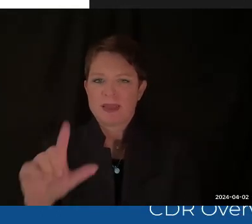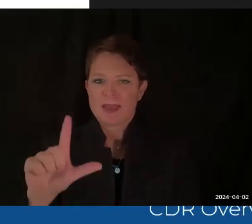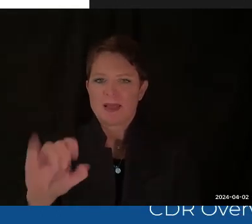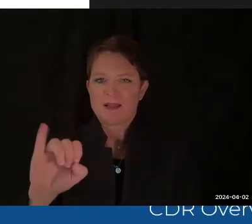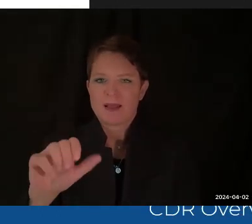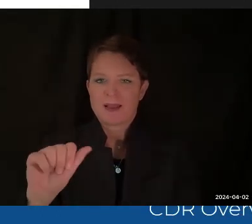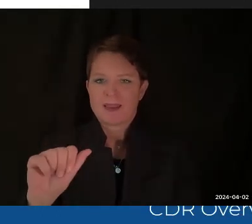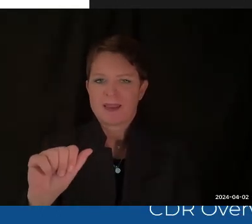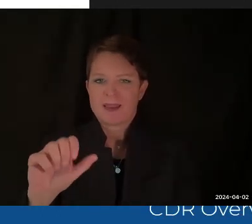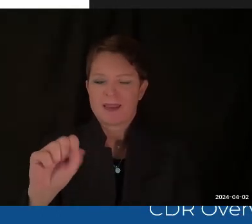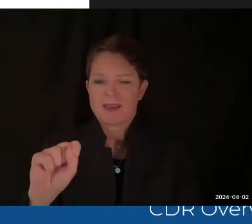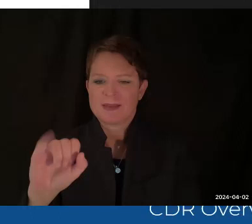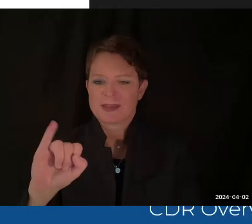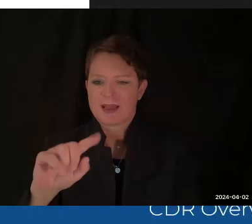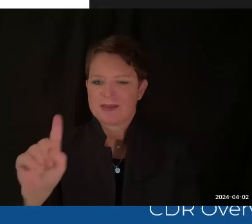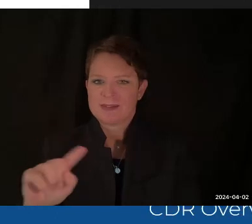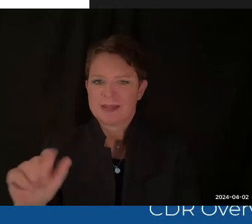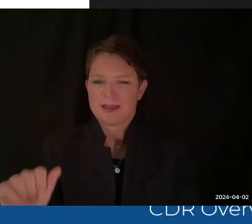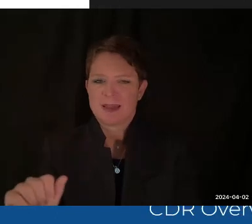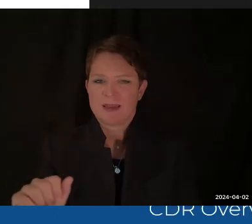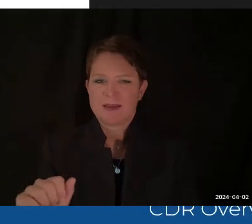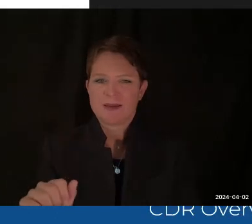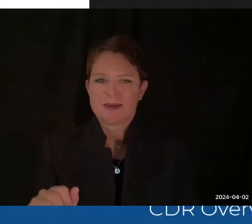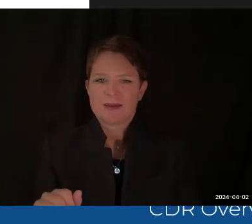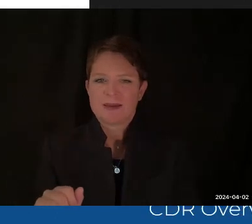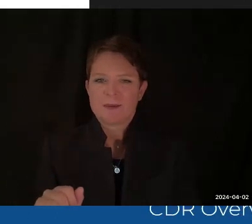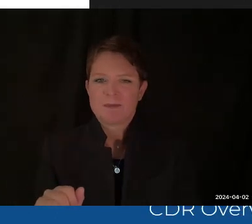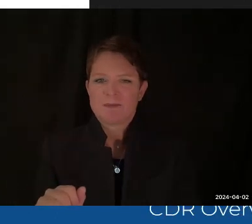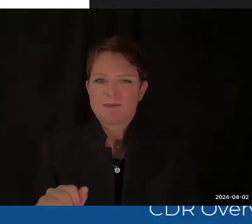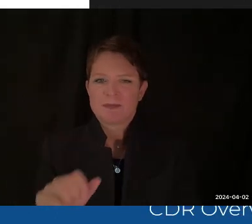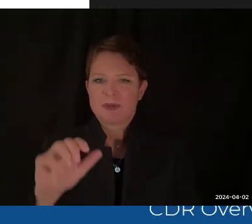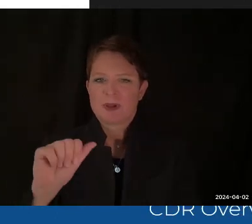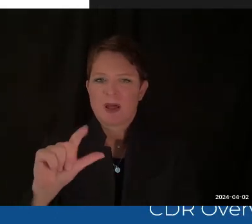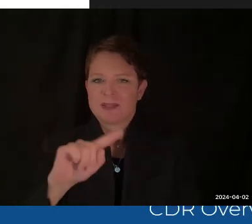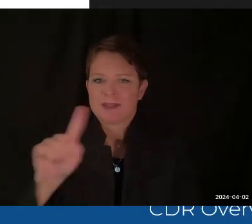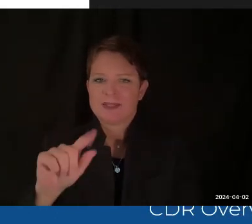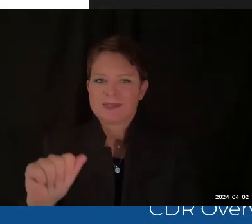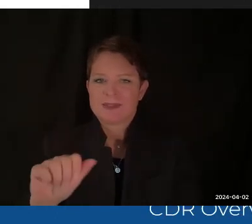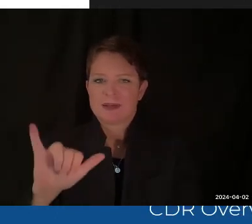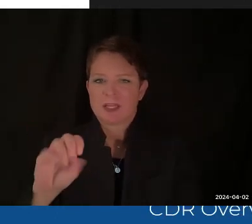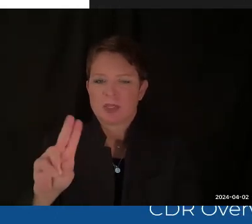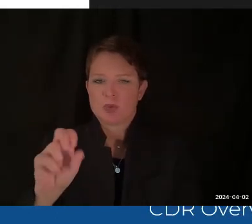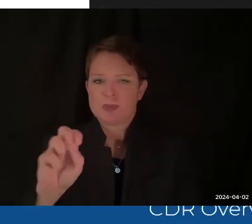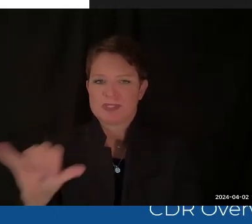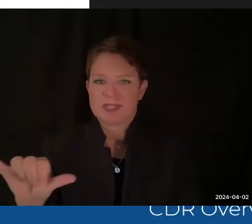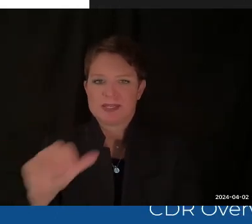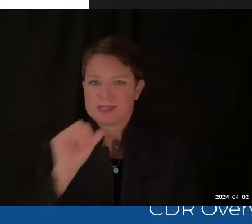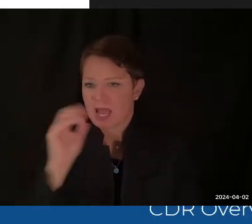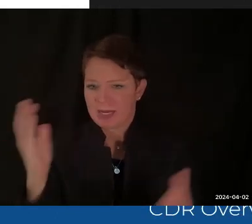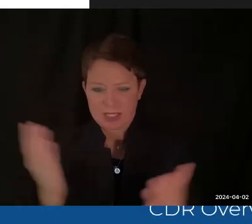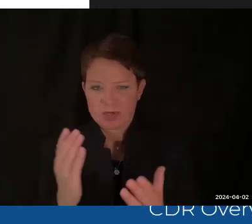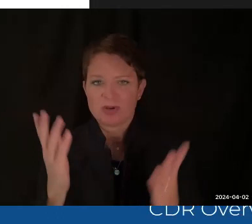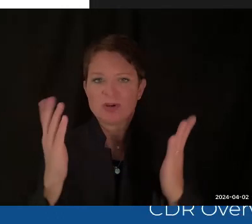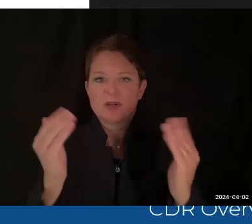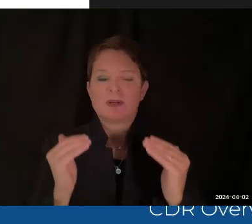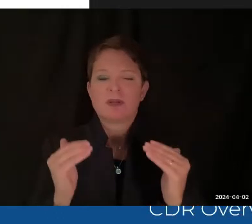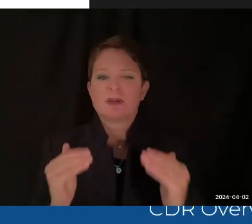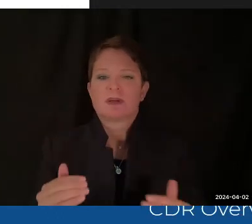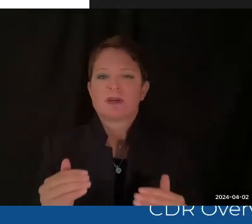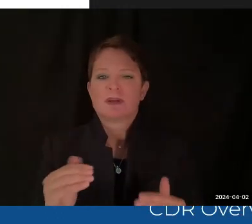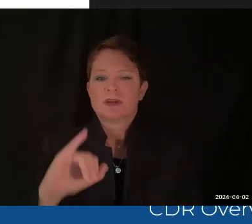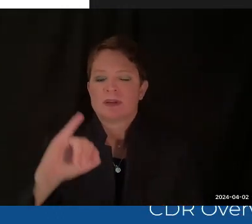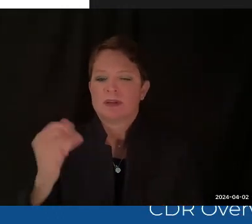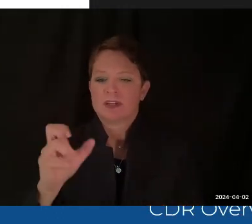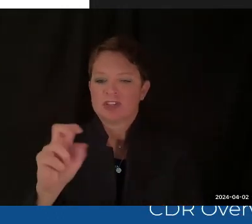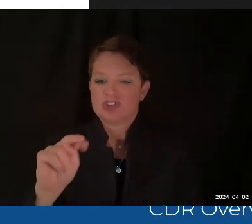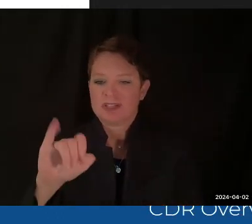Lializa. Not seeing them in the chat. We will move on to Is that